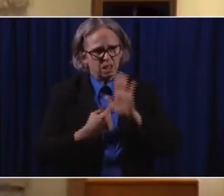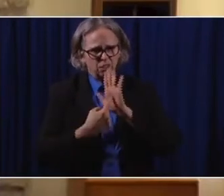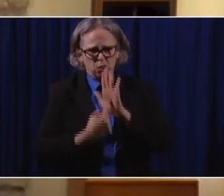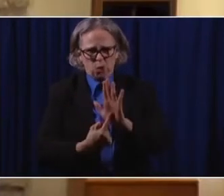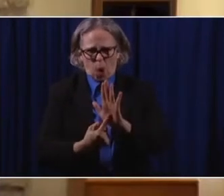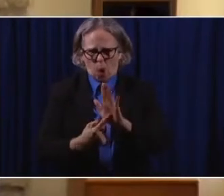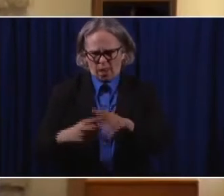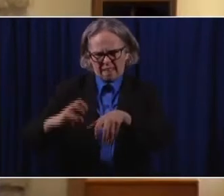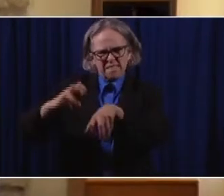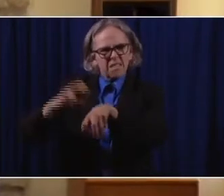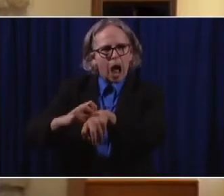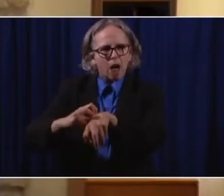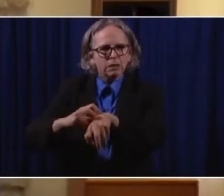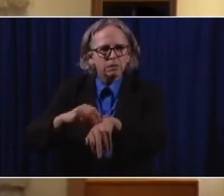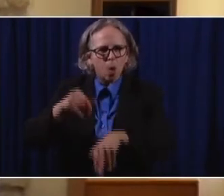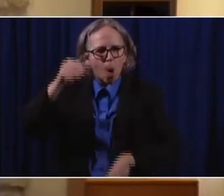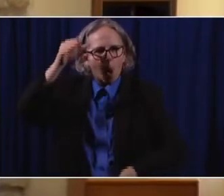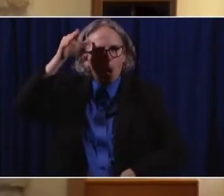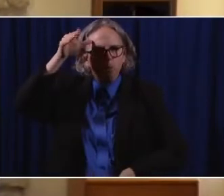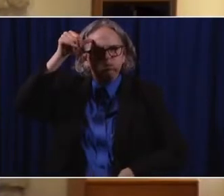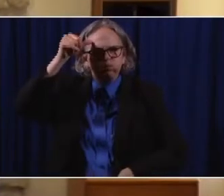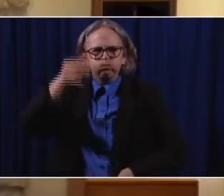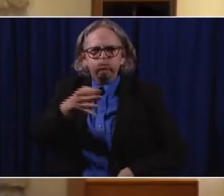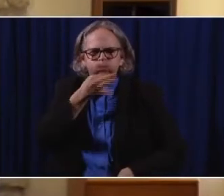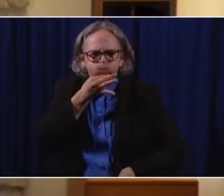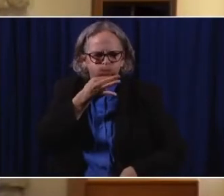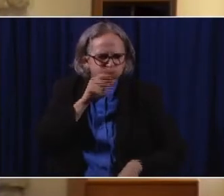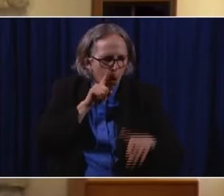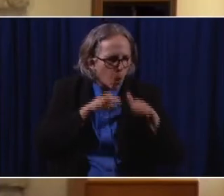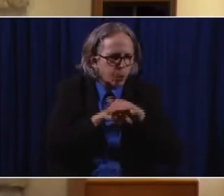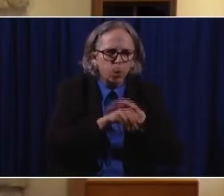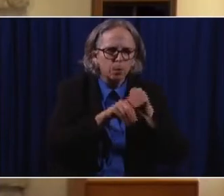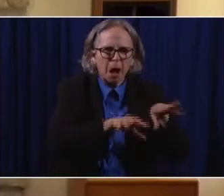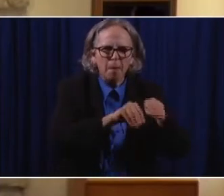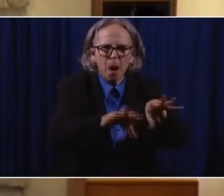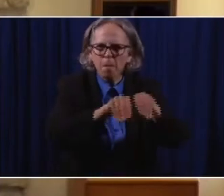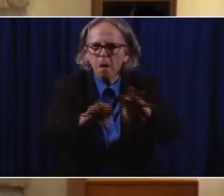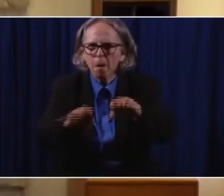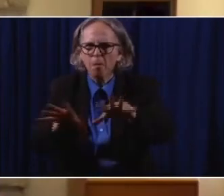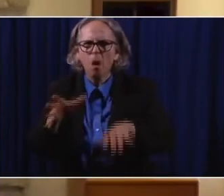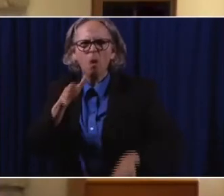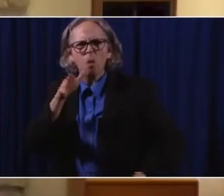spread out throughout the state. And